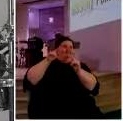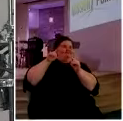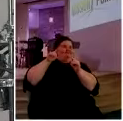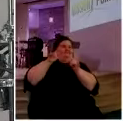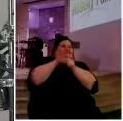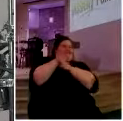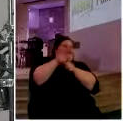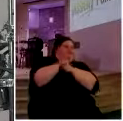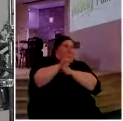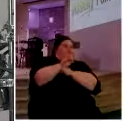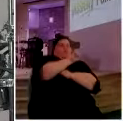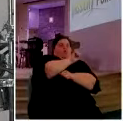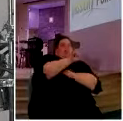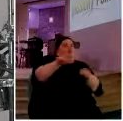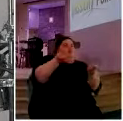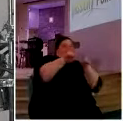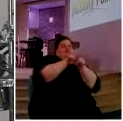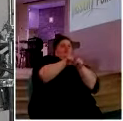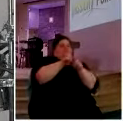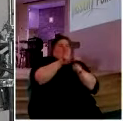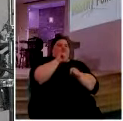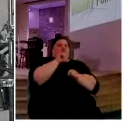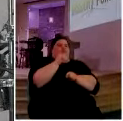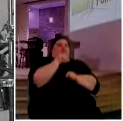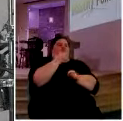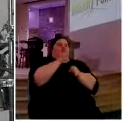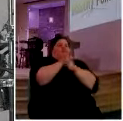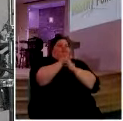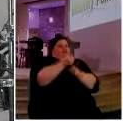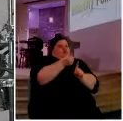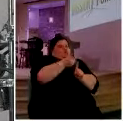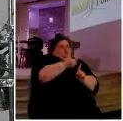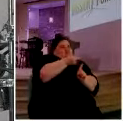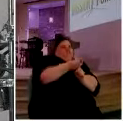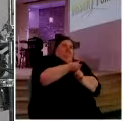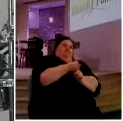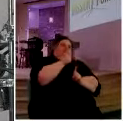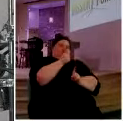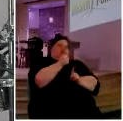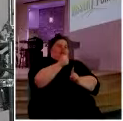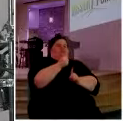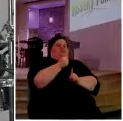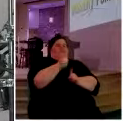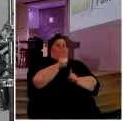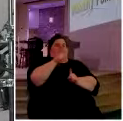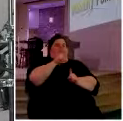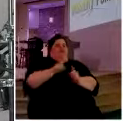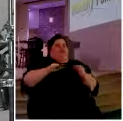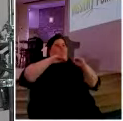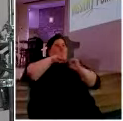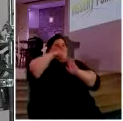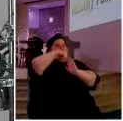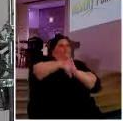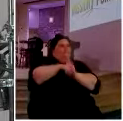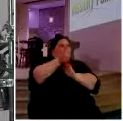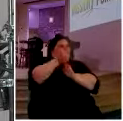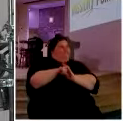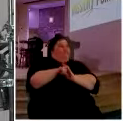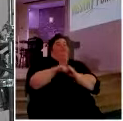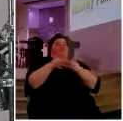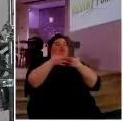short. Everybody has reached a place where we are lacking in our walk with God. Doesn't matter how long you've